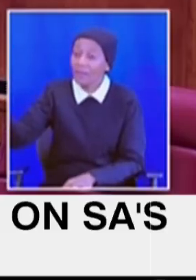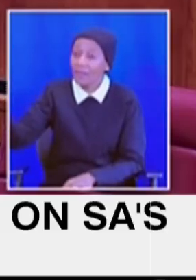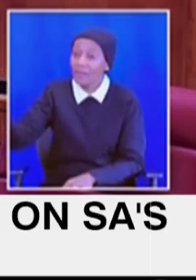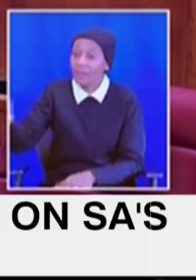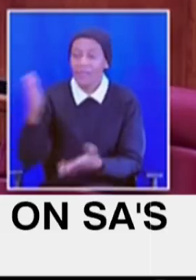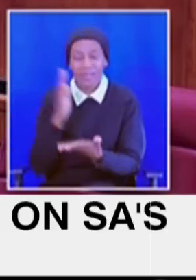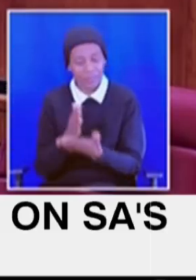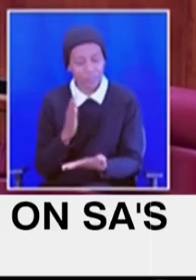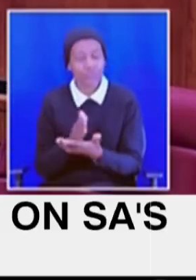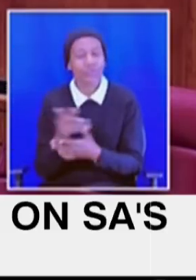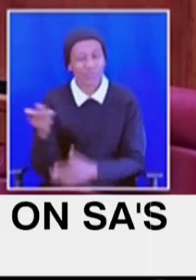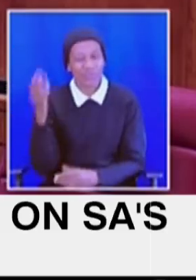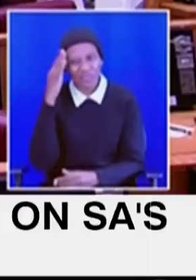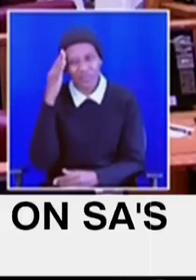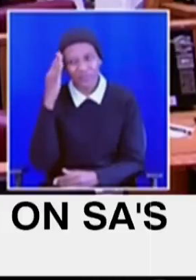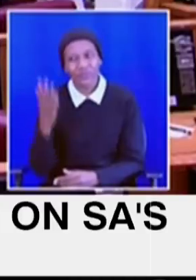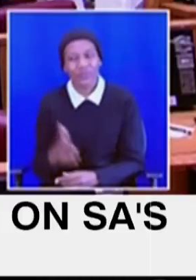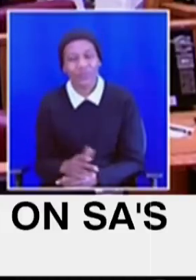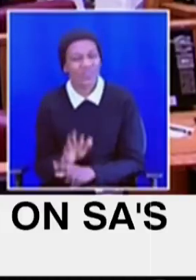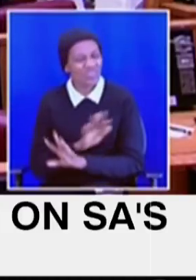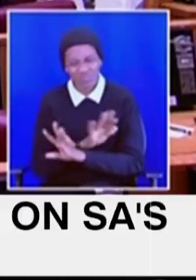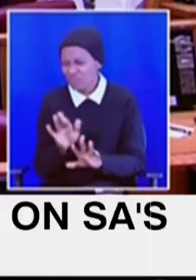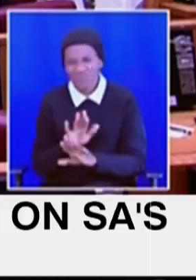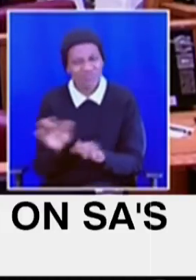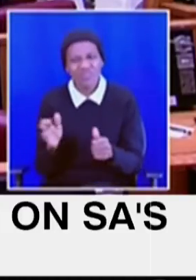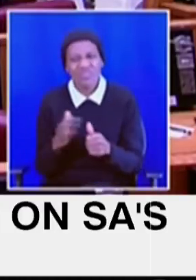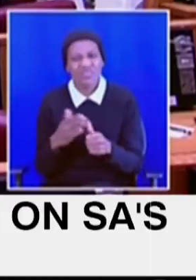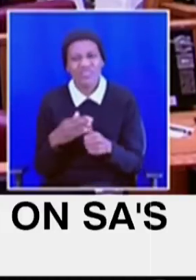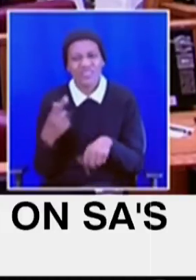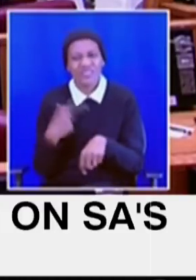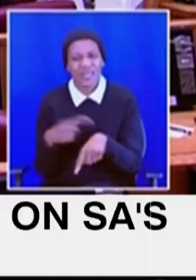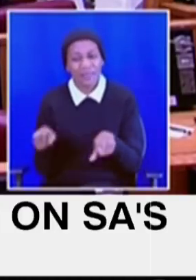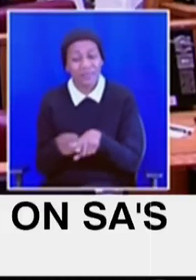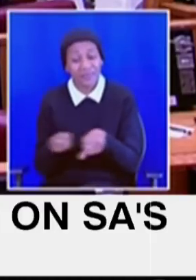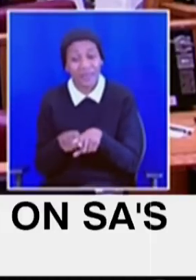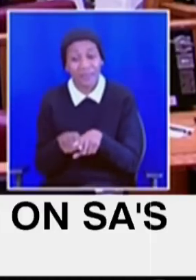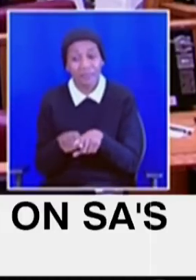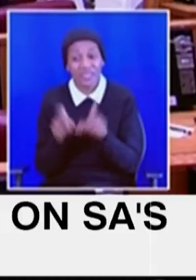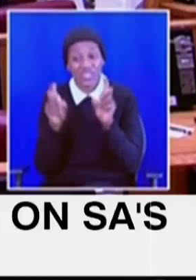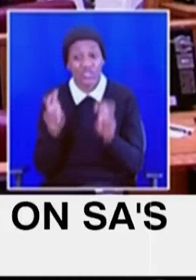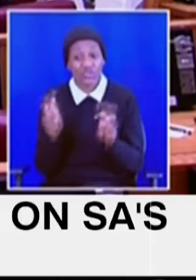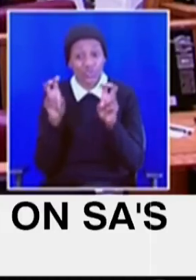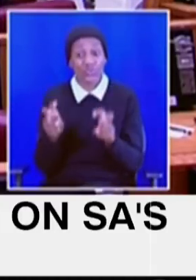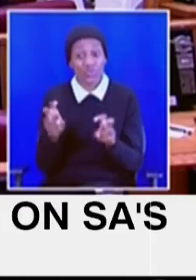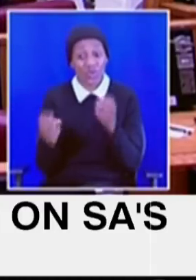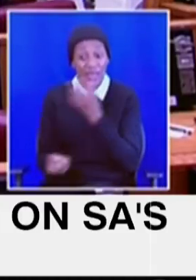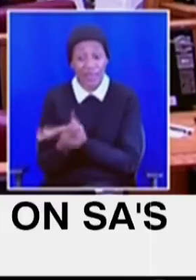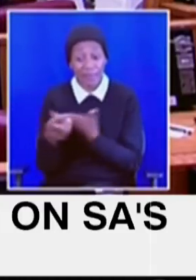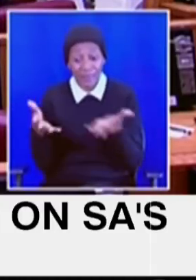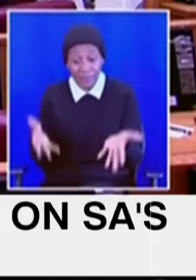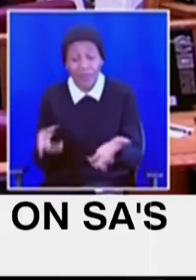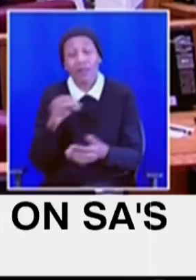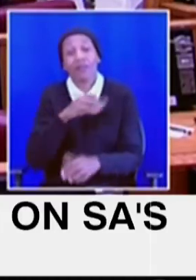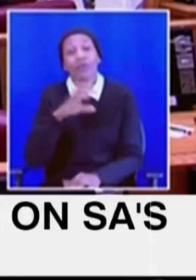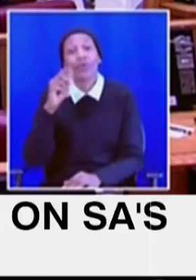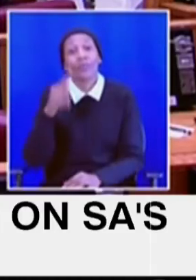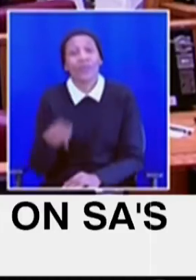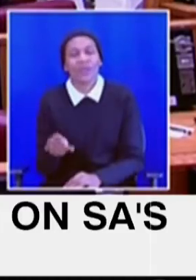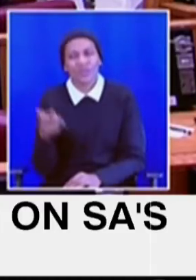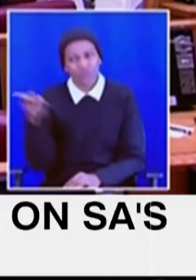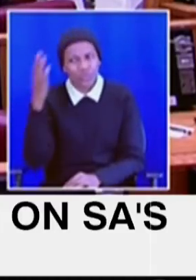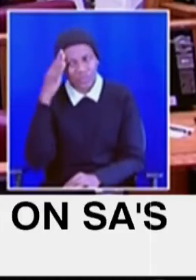I'm sure you know that this is not the first time that this matter has been raised in the House, and you're supposed to be